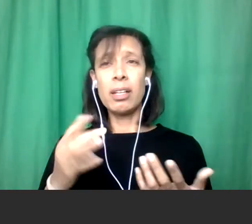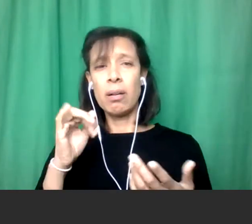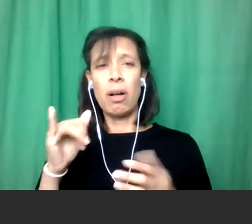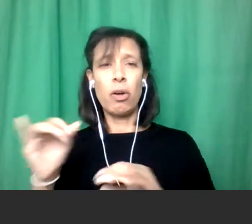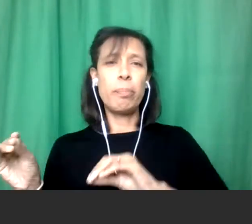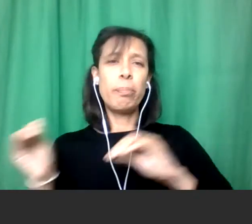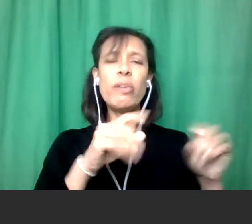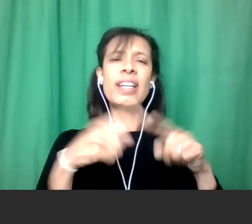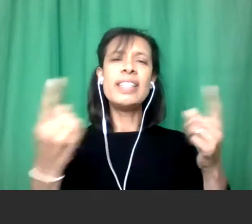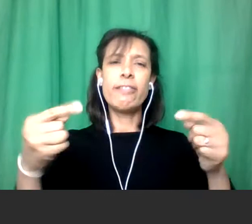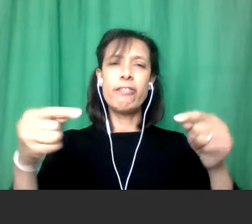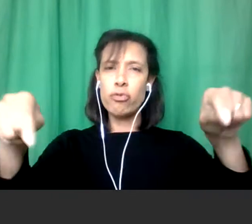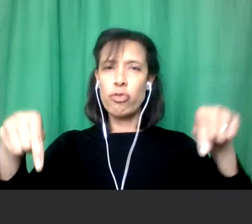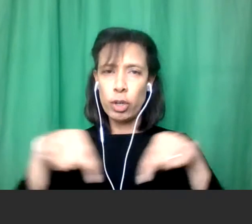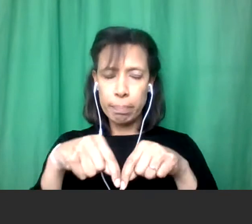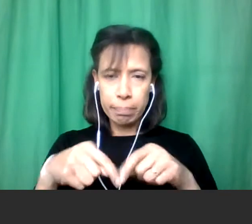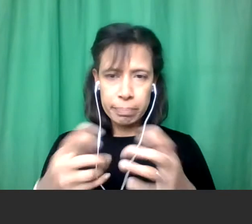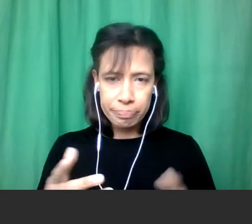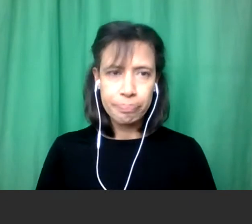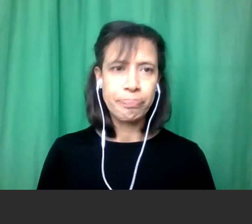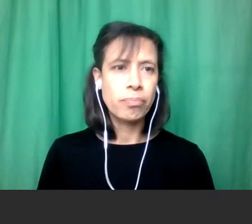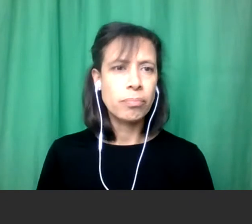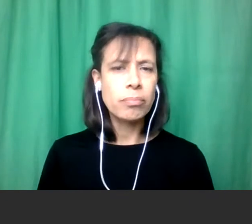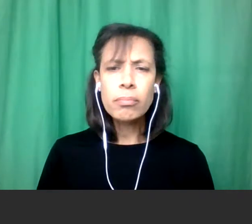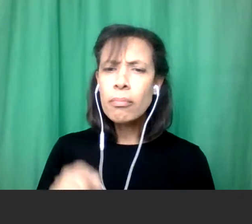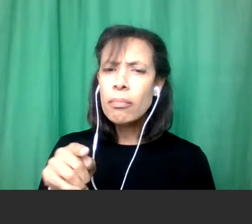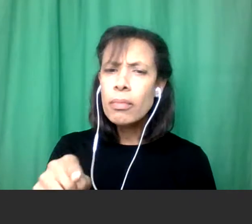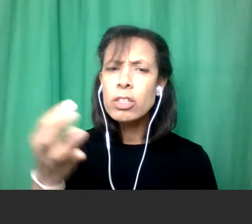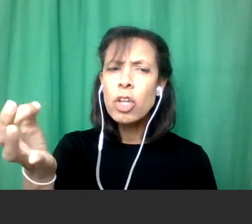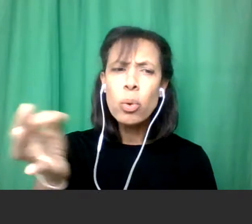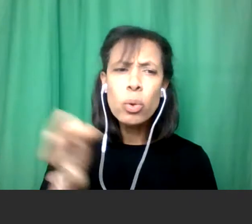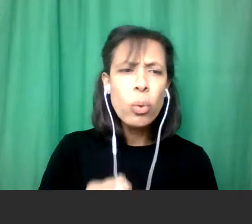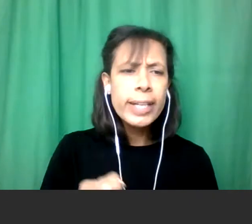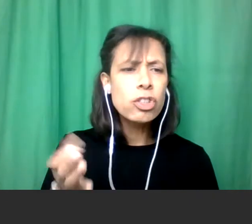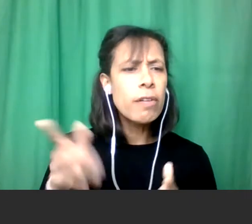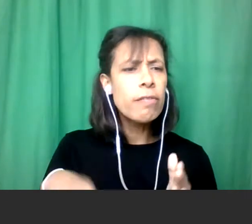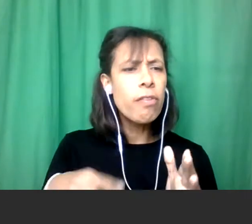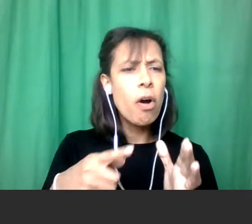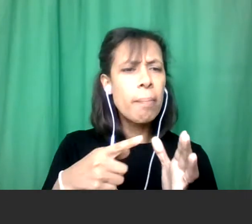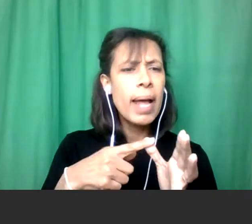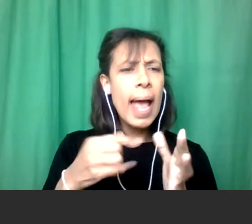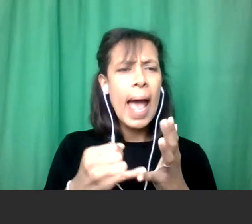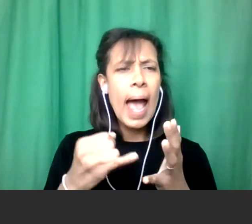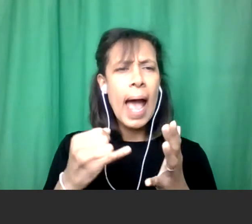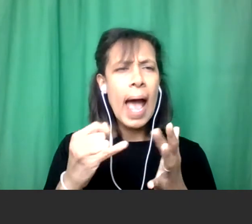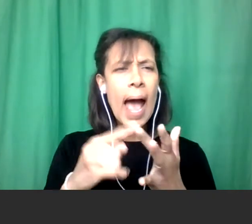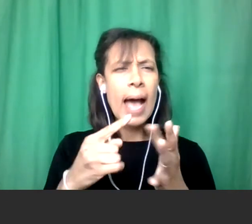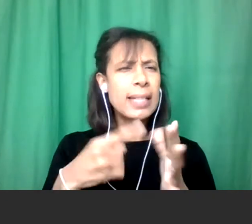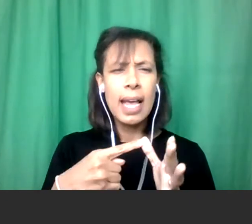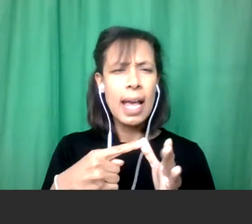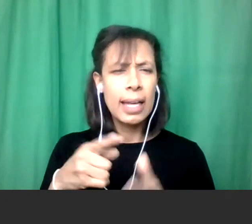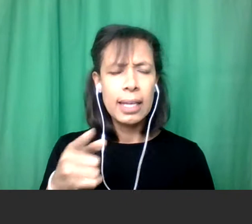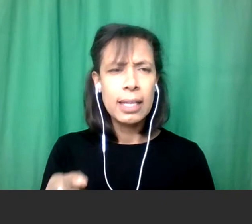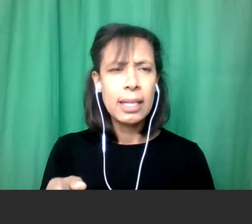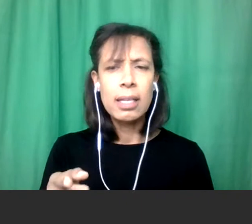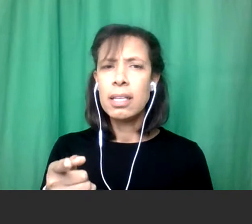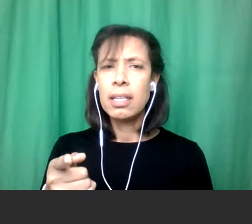that. A question there from Asier about accessing Aula. You should have